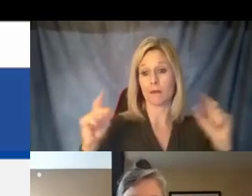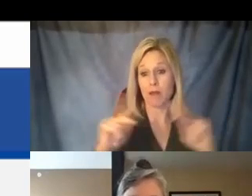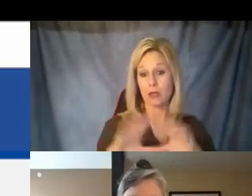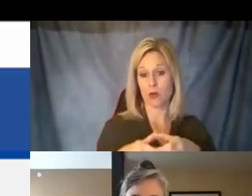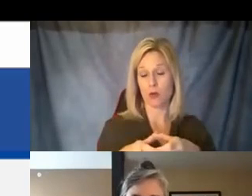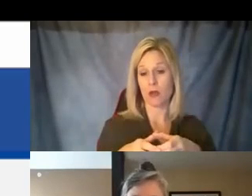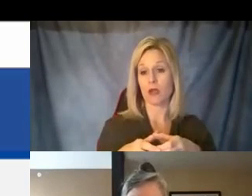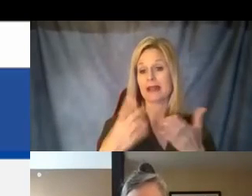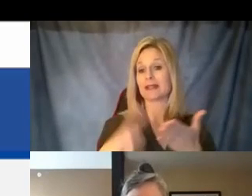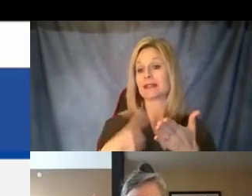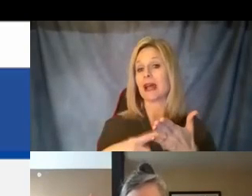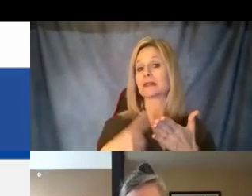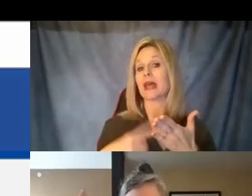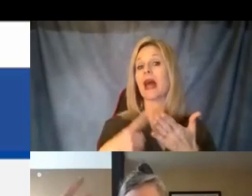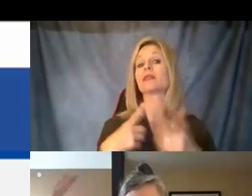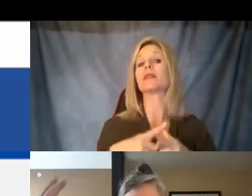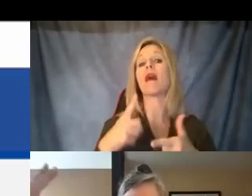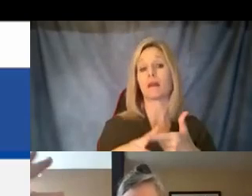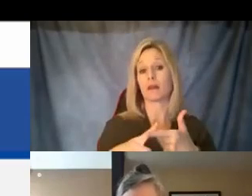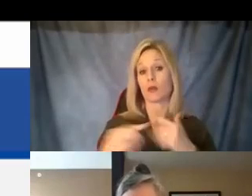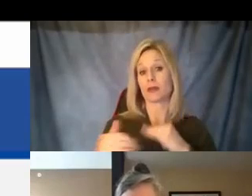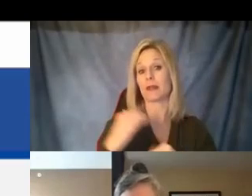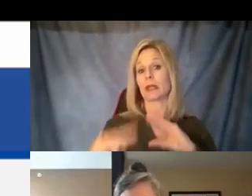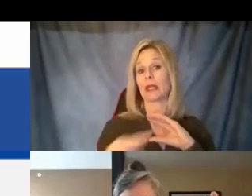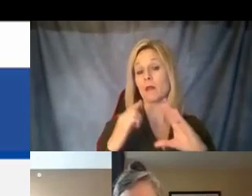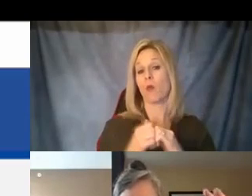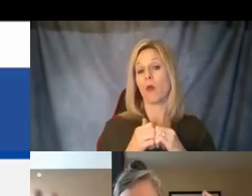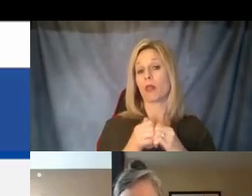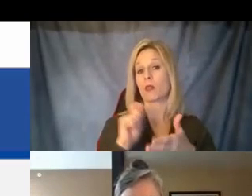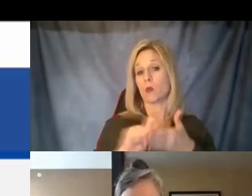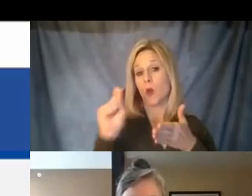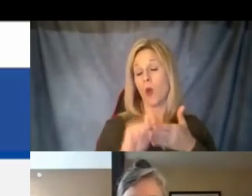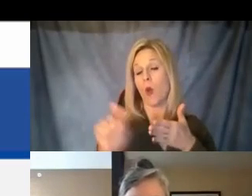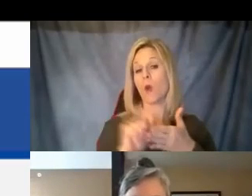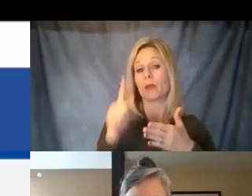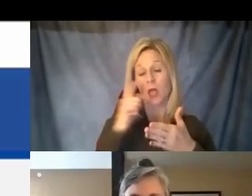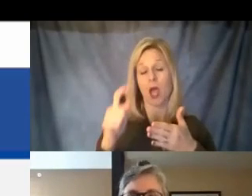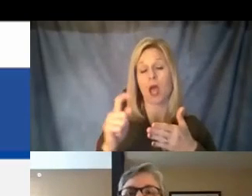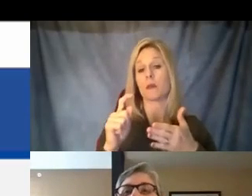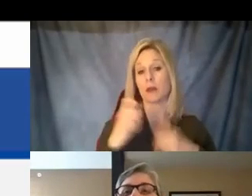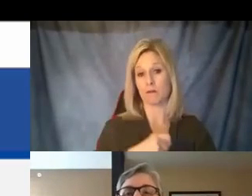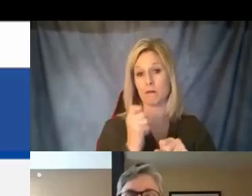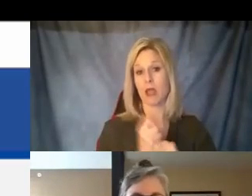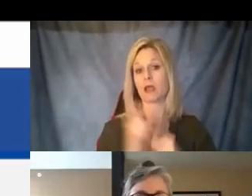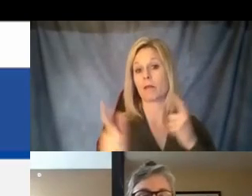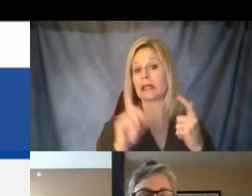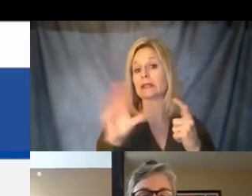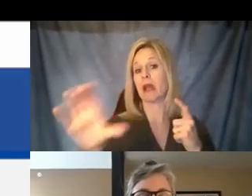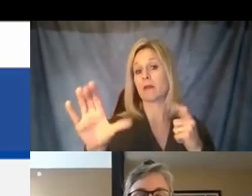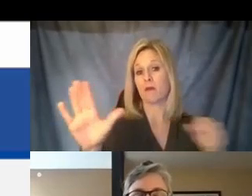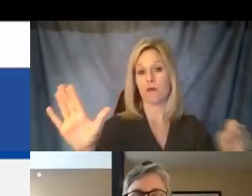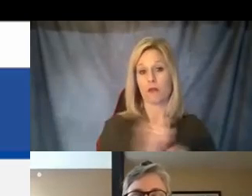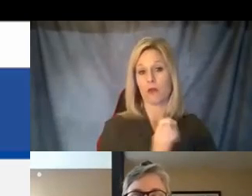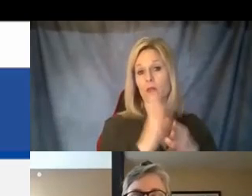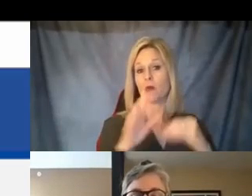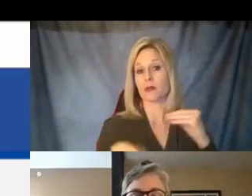going to email it to me, because I'm building that big, like, here's what the team all thought about. Here's some references for everybody. Thank you,